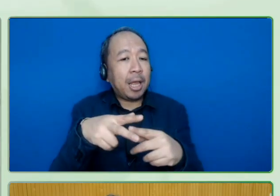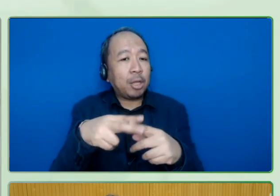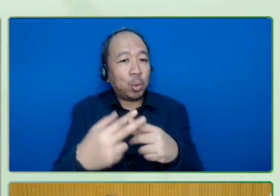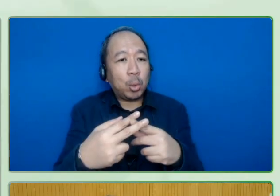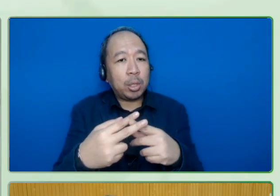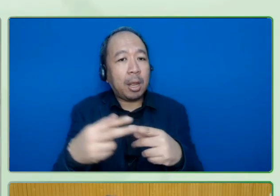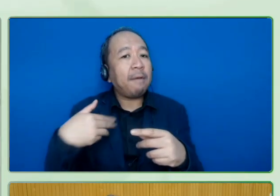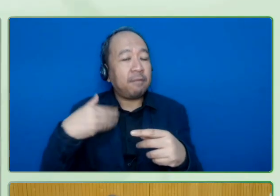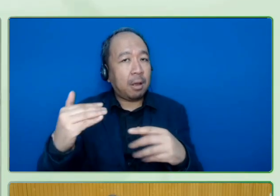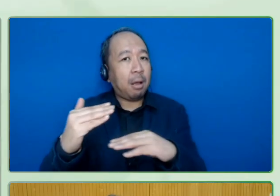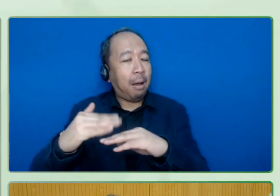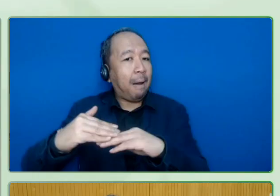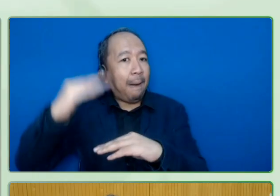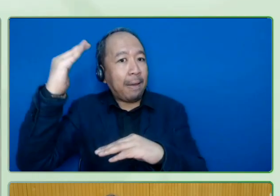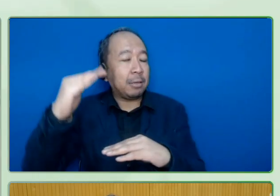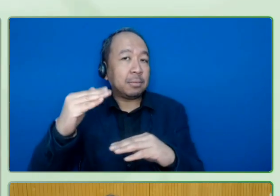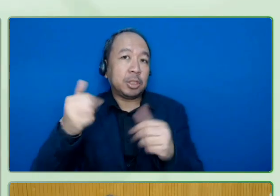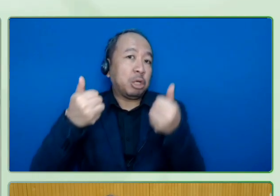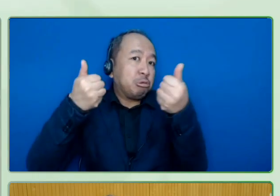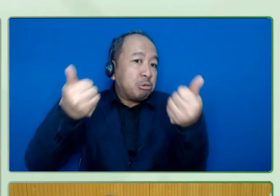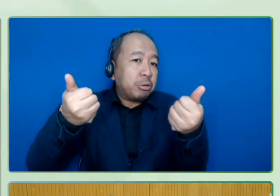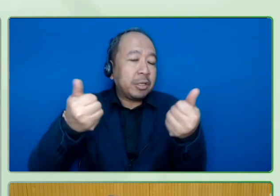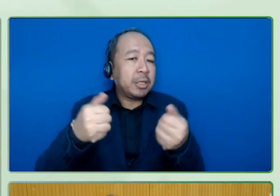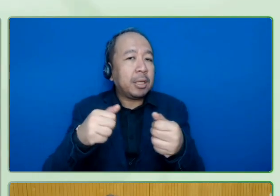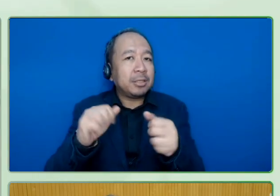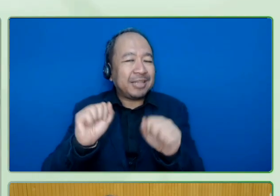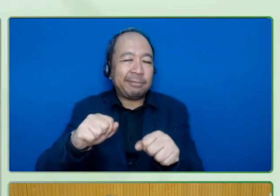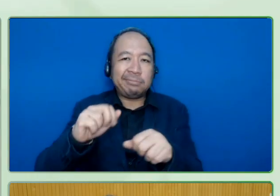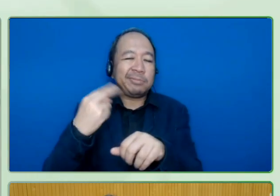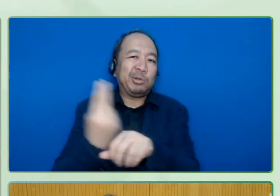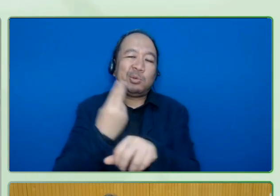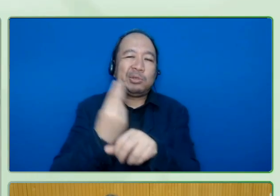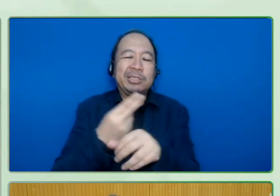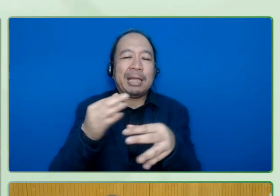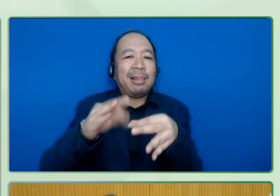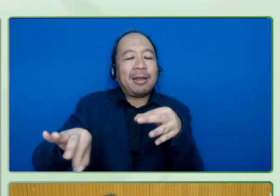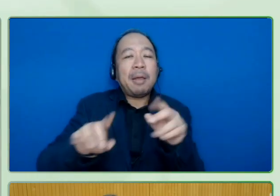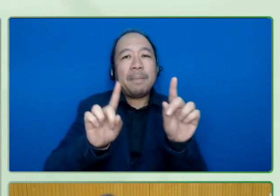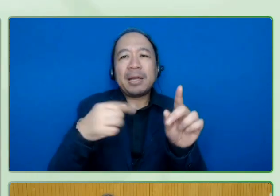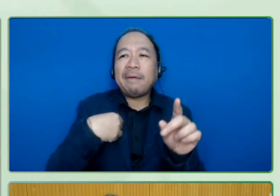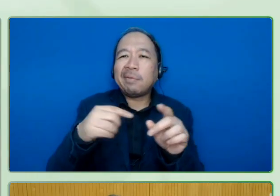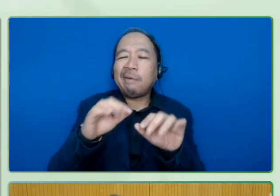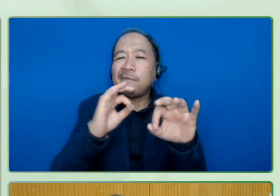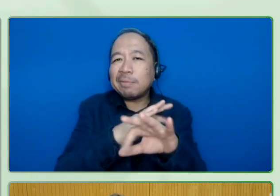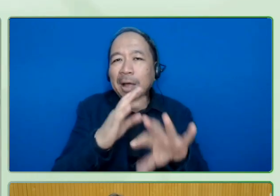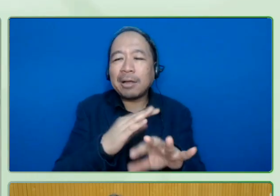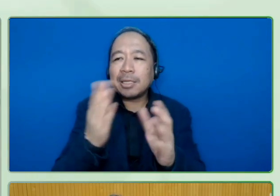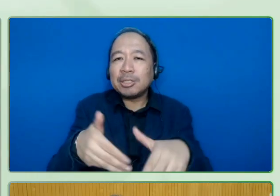terms of usability, but we took stock of some feedback and suggestions and went back to the drawing room and